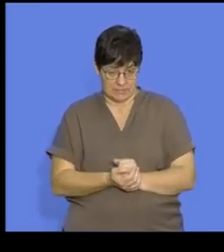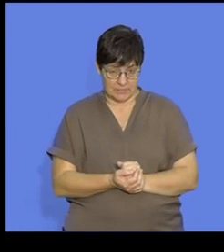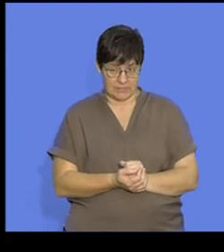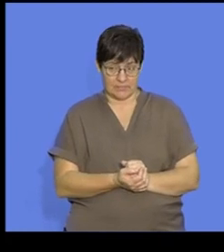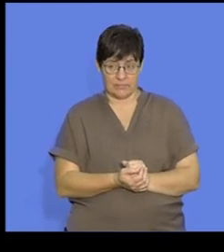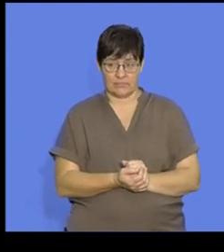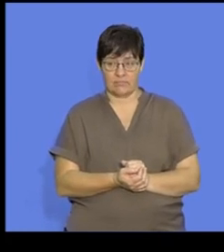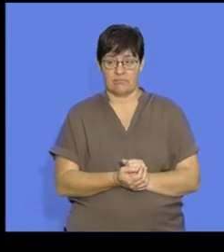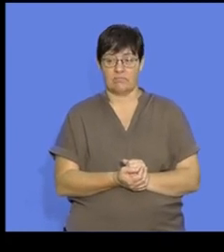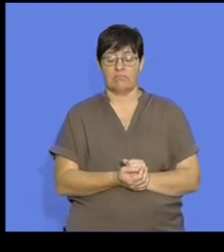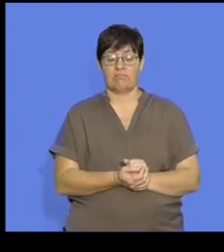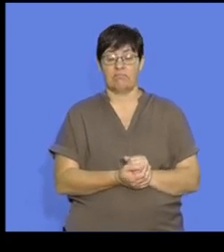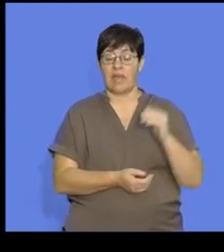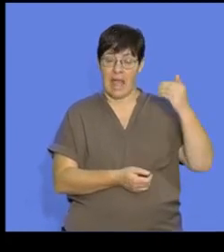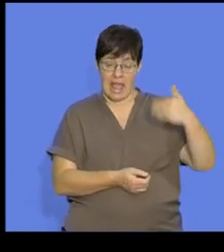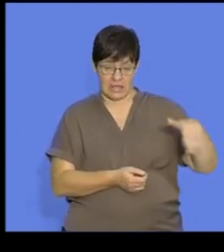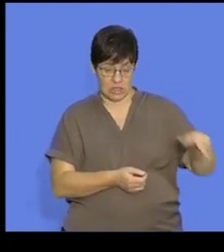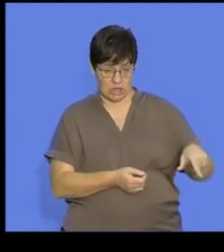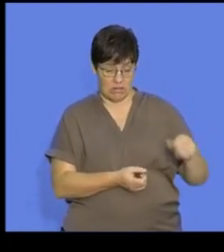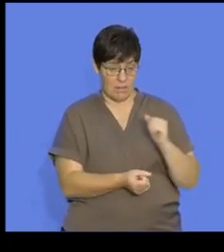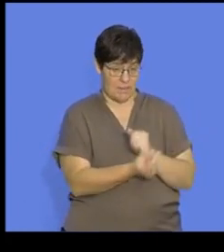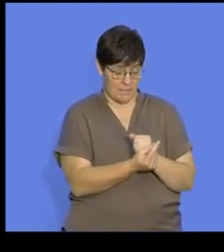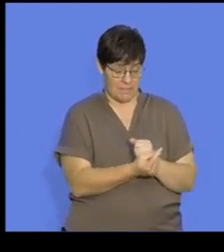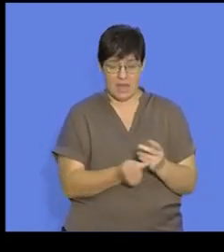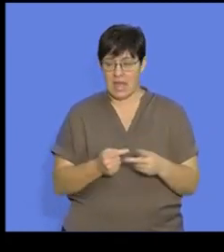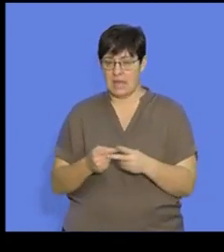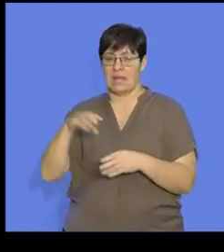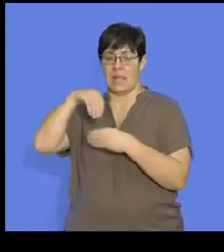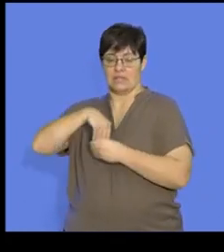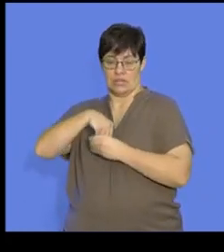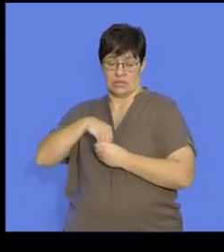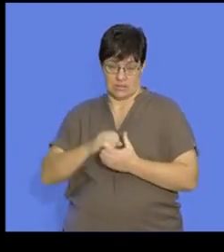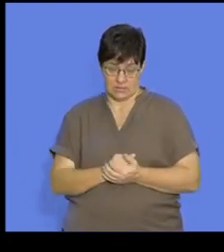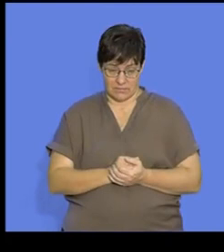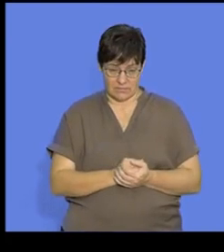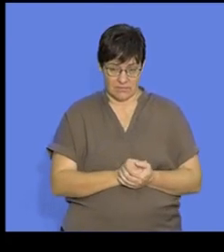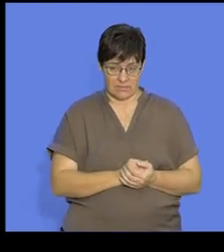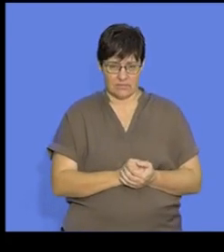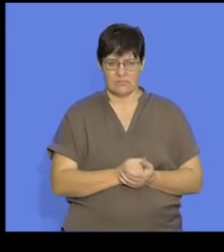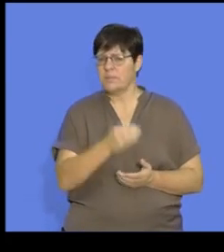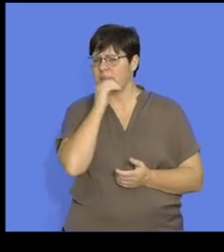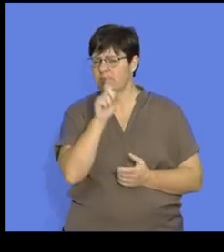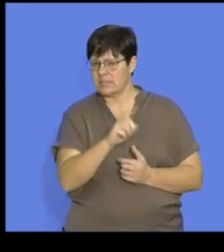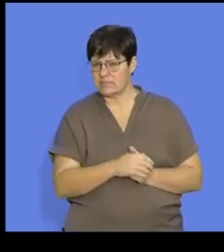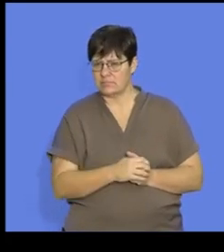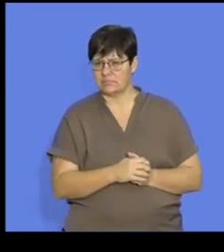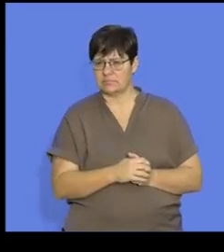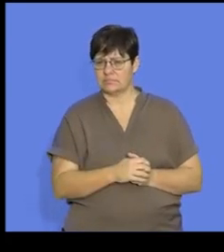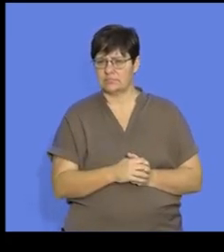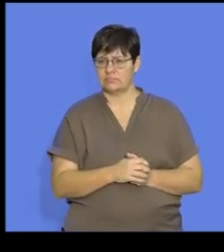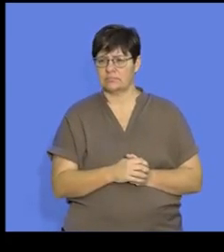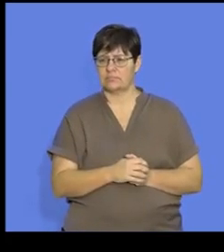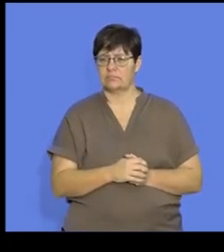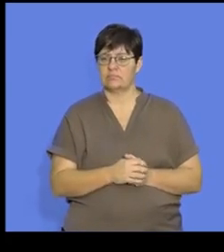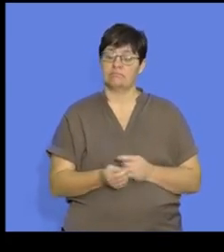by vertebrates. We have external fertilization and internal fertilization. What does this mean? If